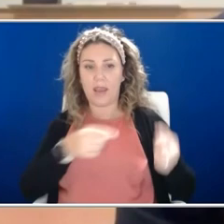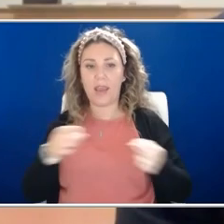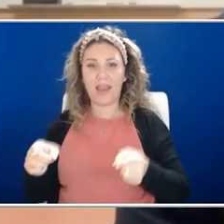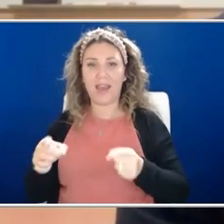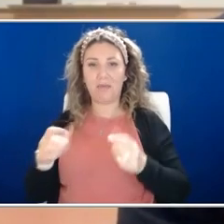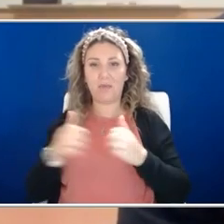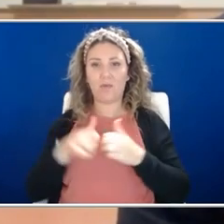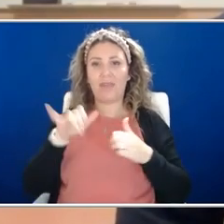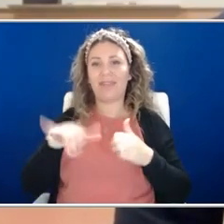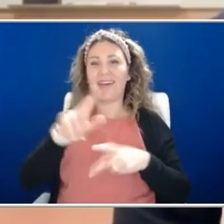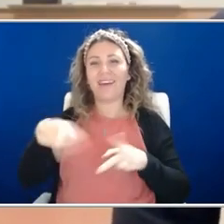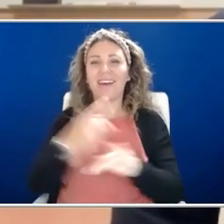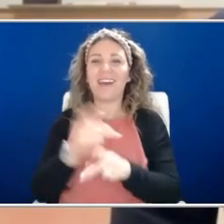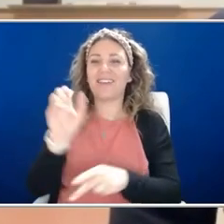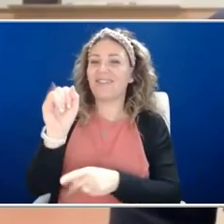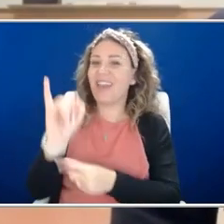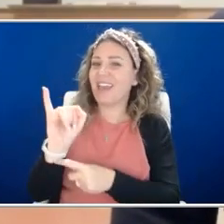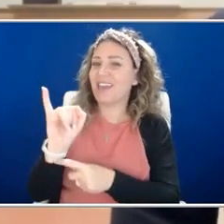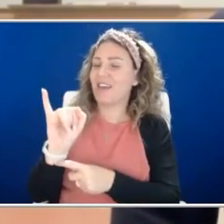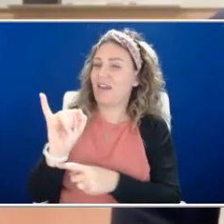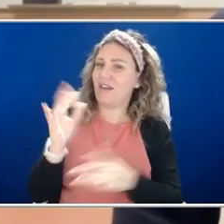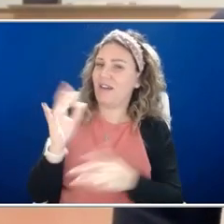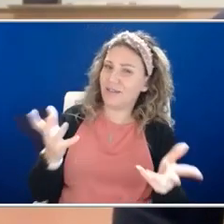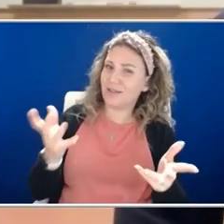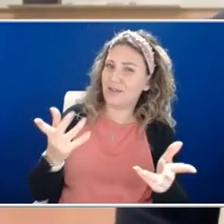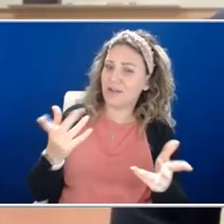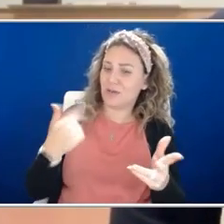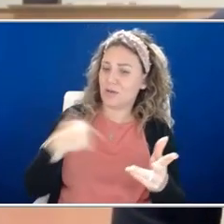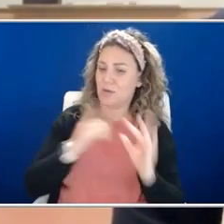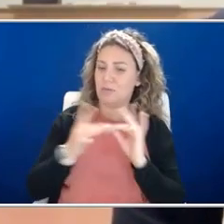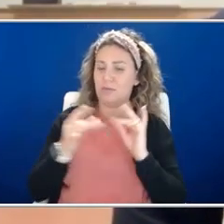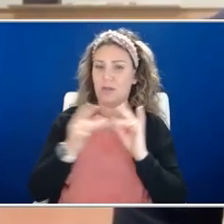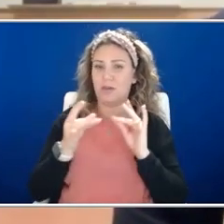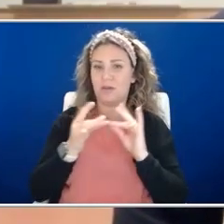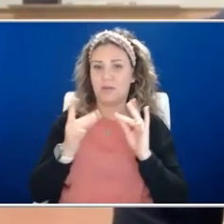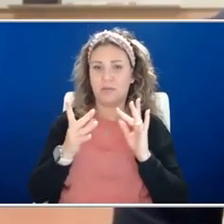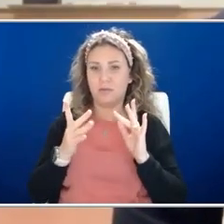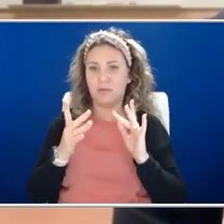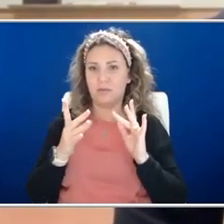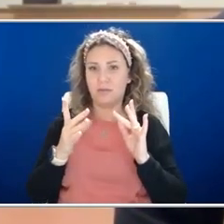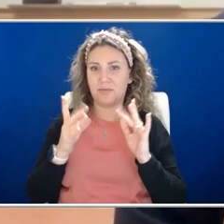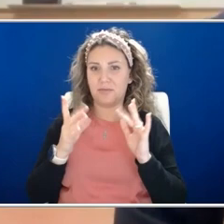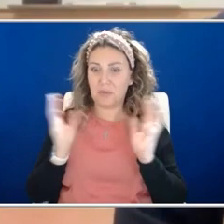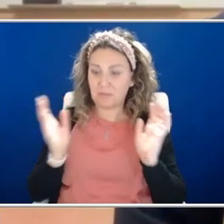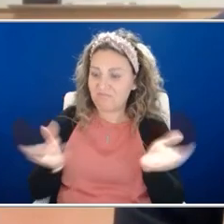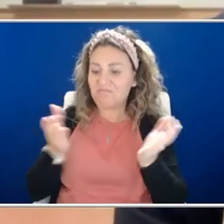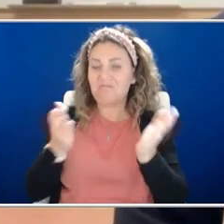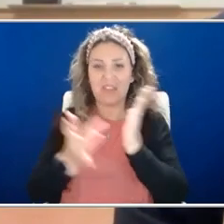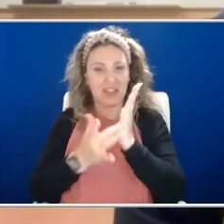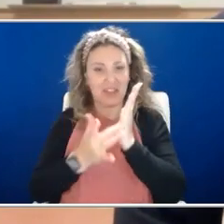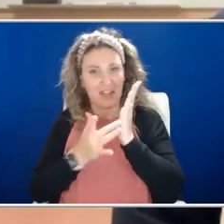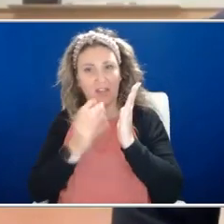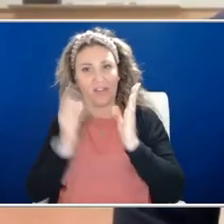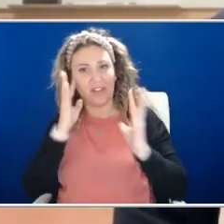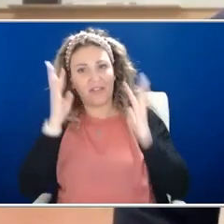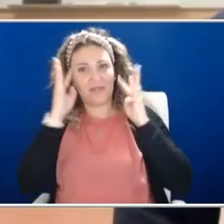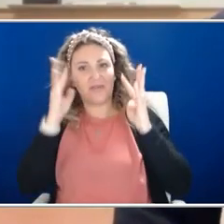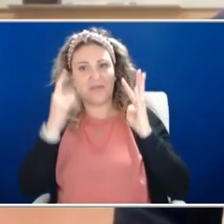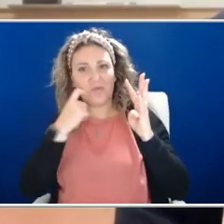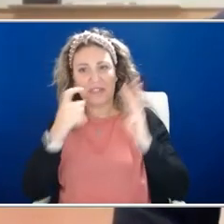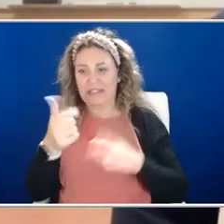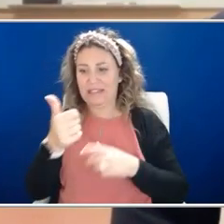of AI space. As mentioned, we've really been kind of ramping up this AI technology innovation in the last 10 years.